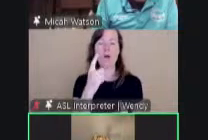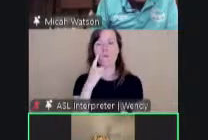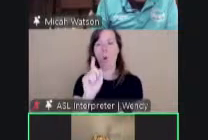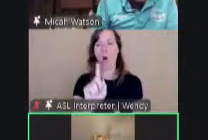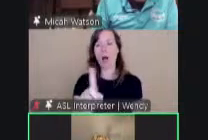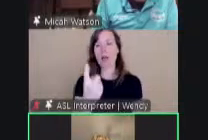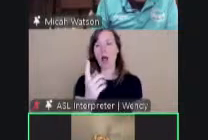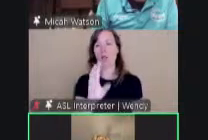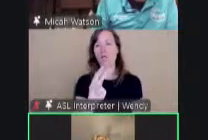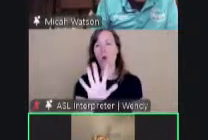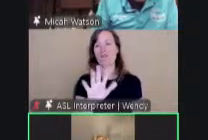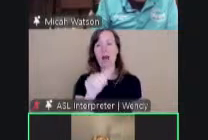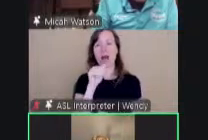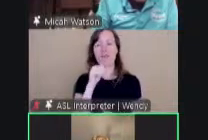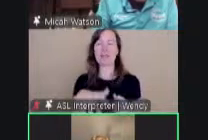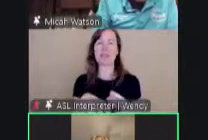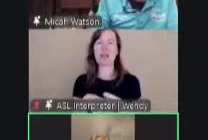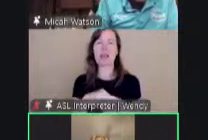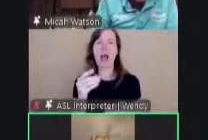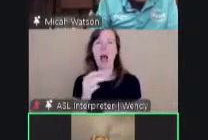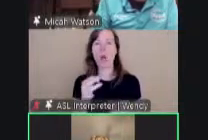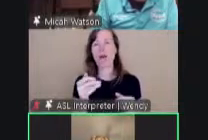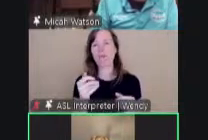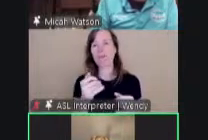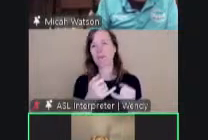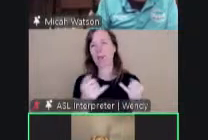corresponding towns or cities nearby.